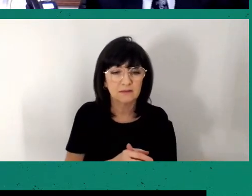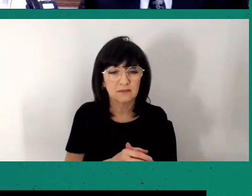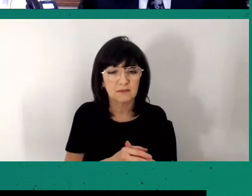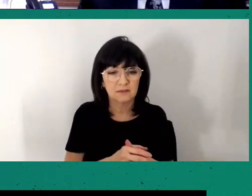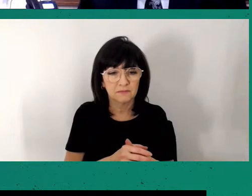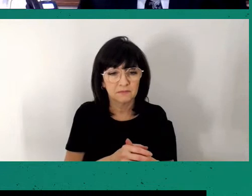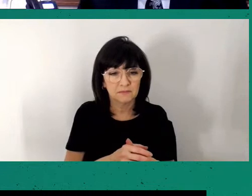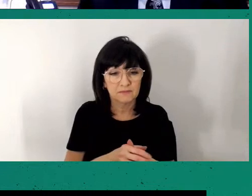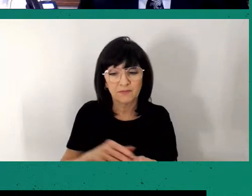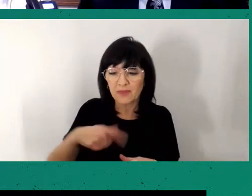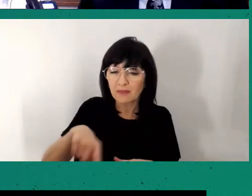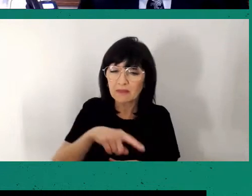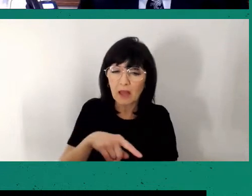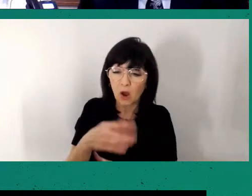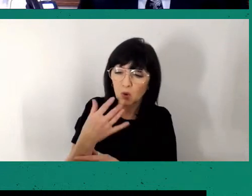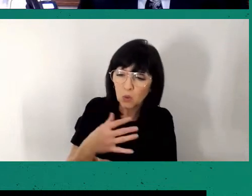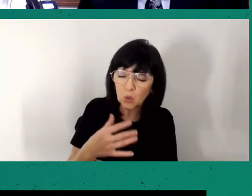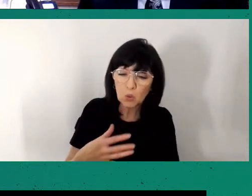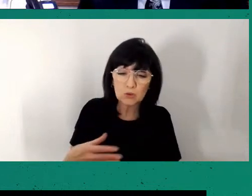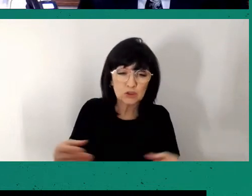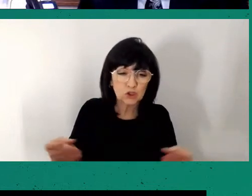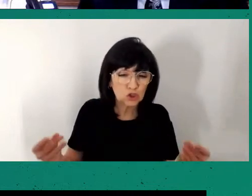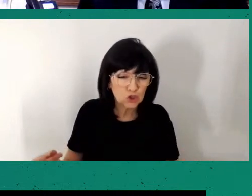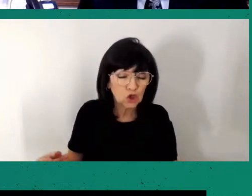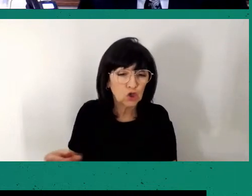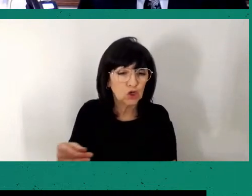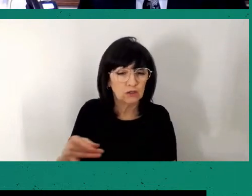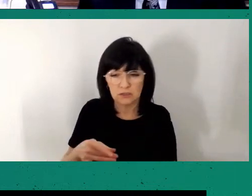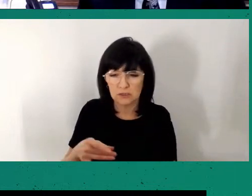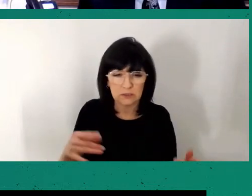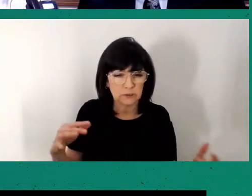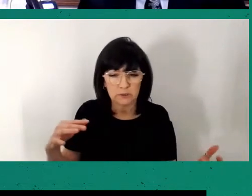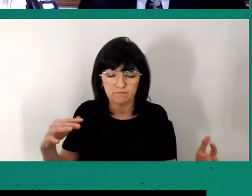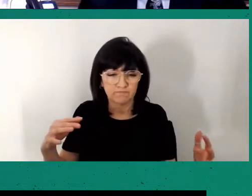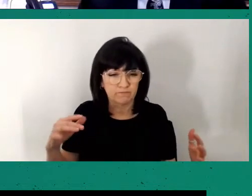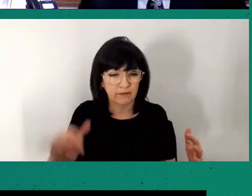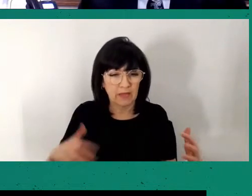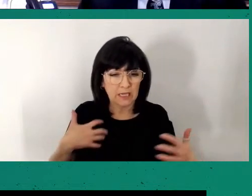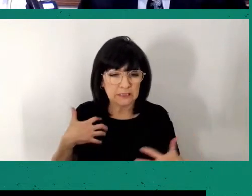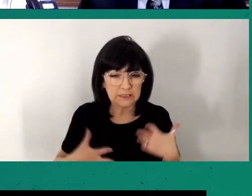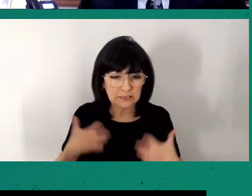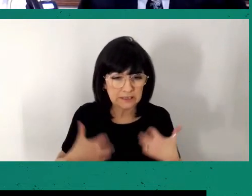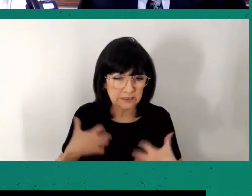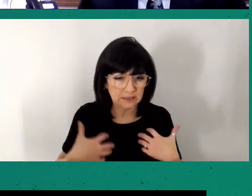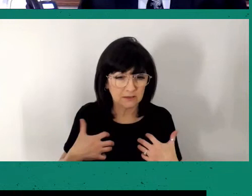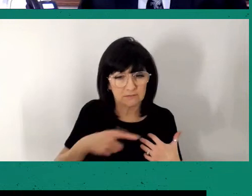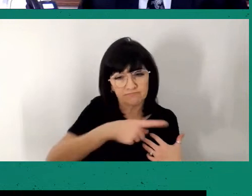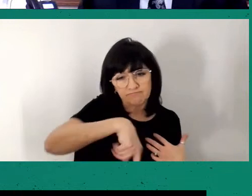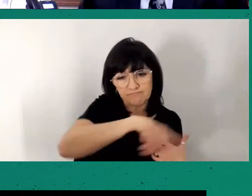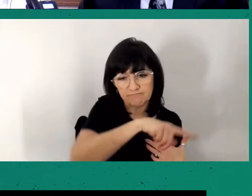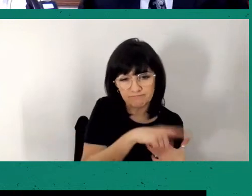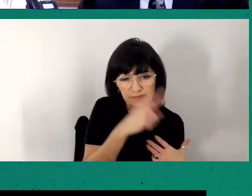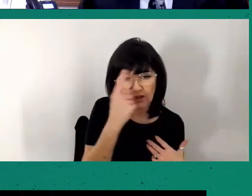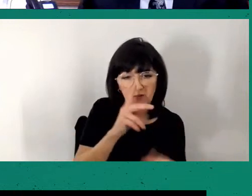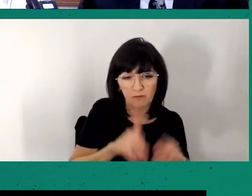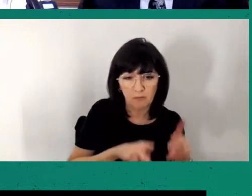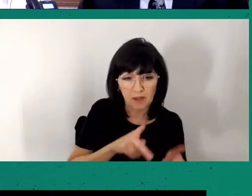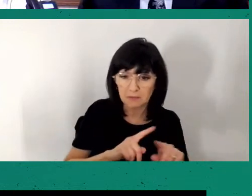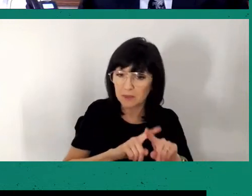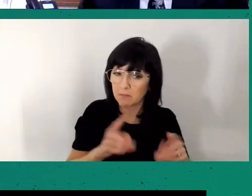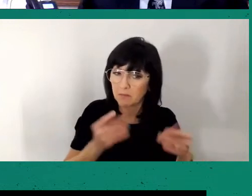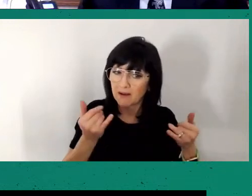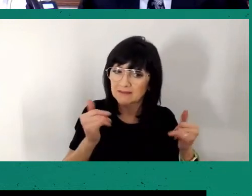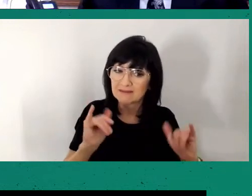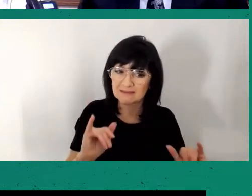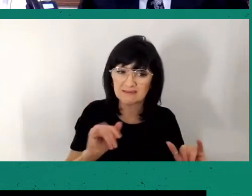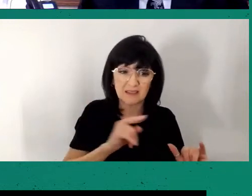trees, loosening the earth about their roots in order that it may drink more freely the coming rain, these agitations